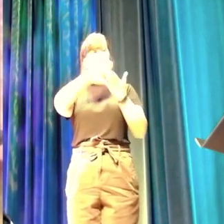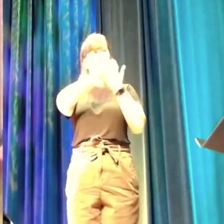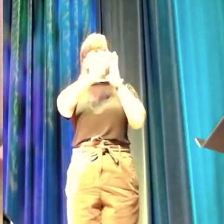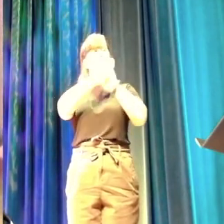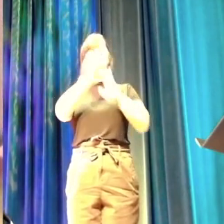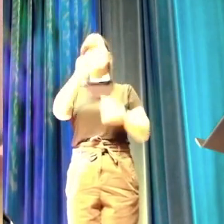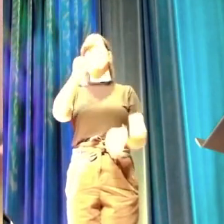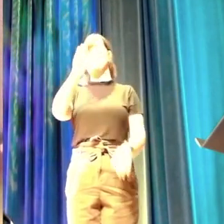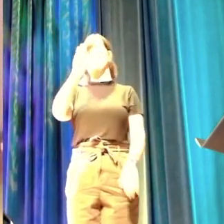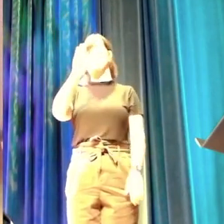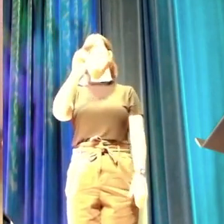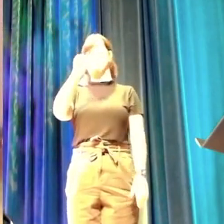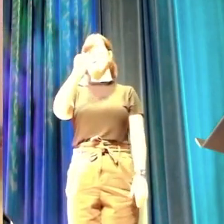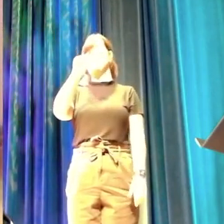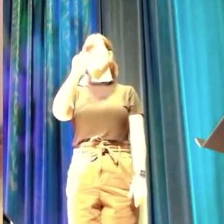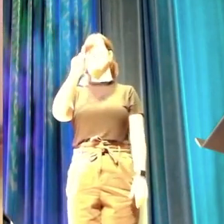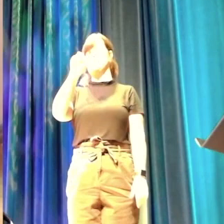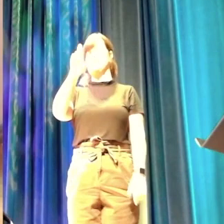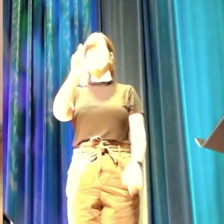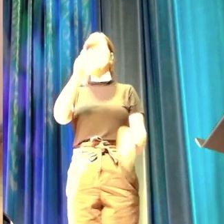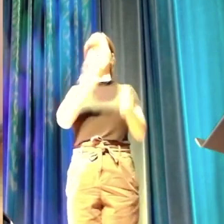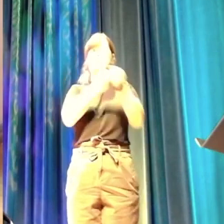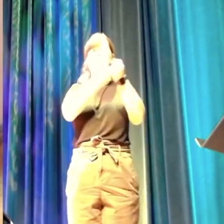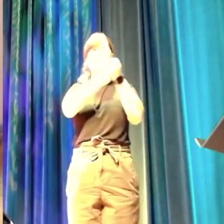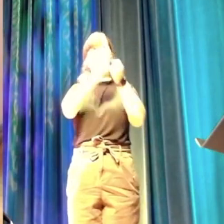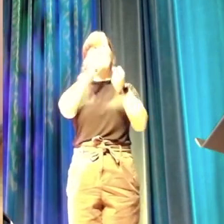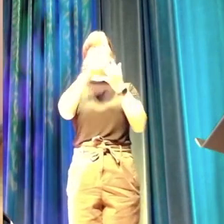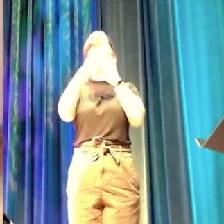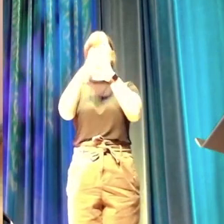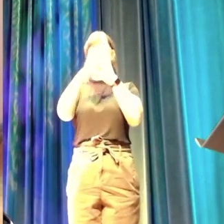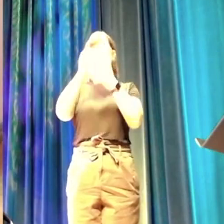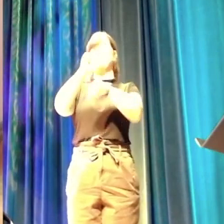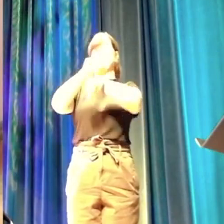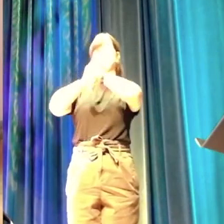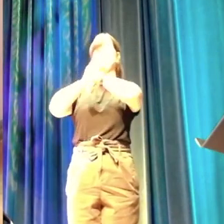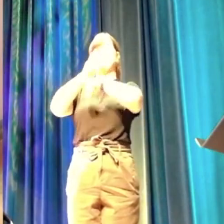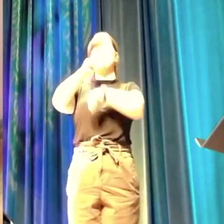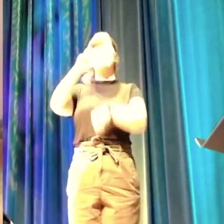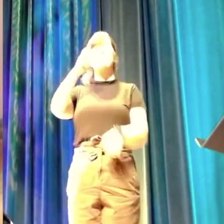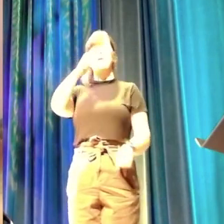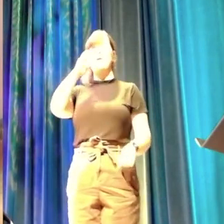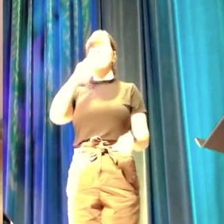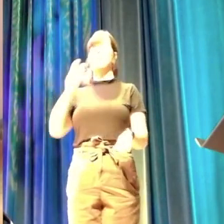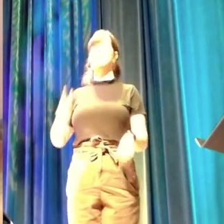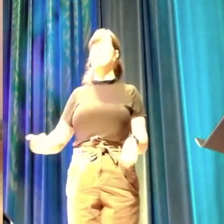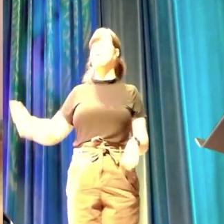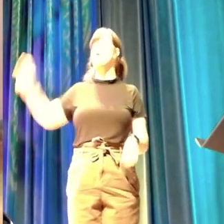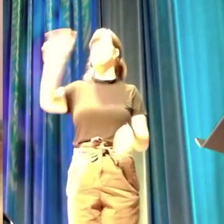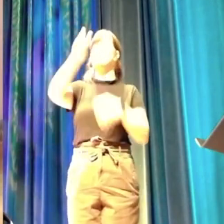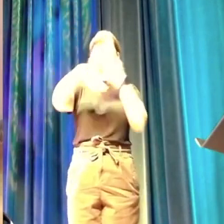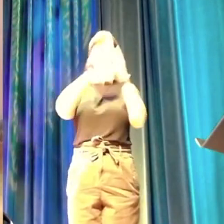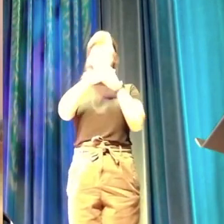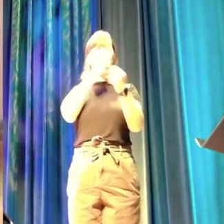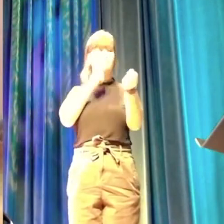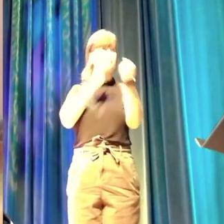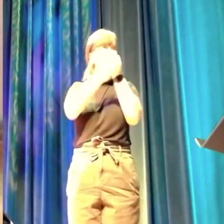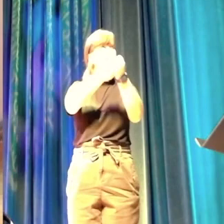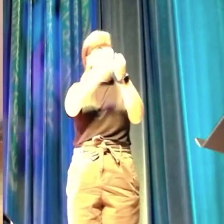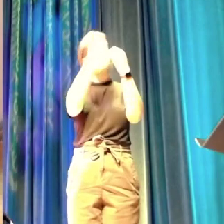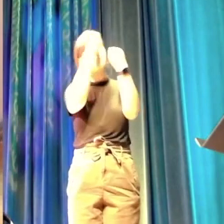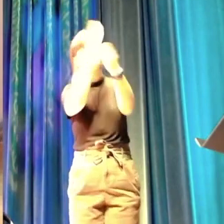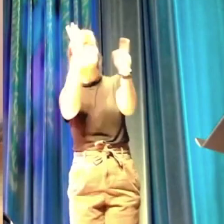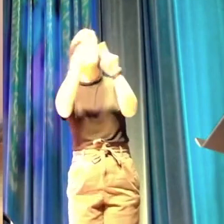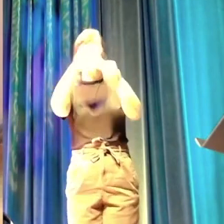American Foundation for the Blind and traveled all over the world to advocate for blind